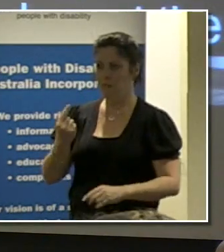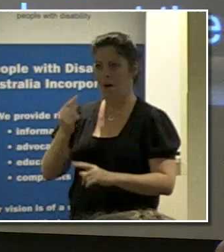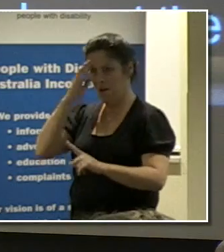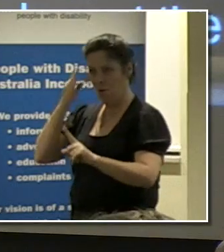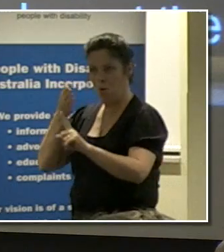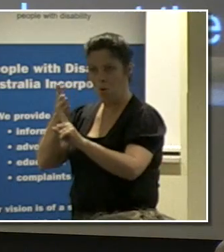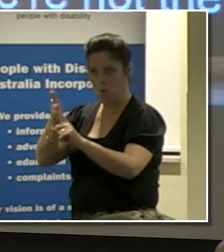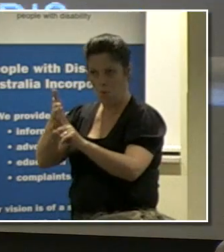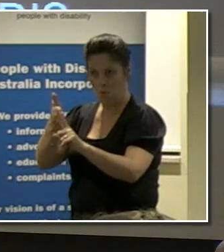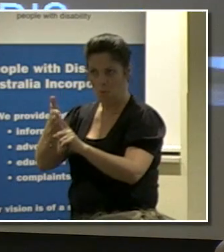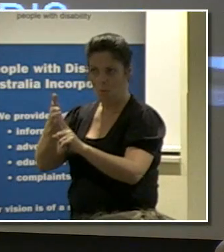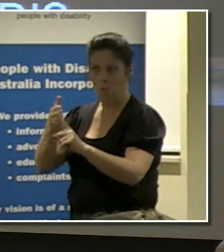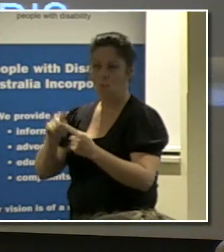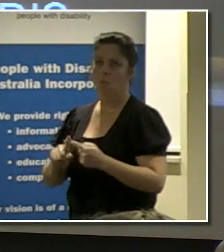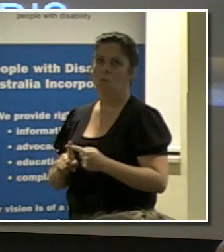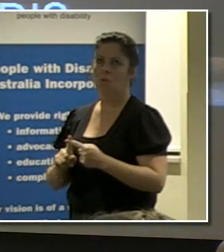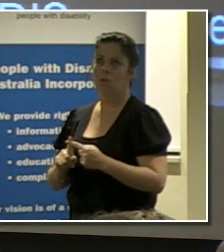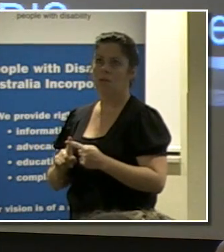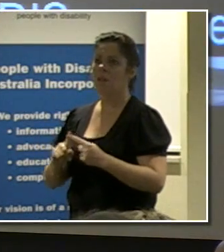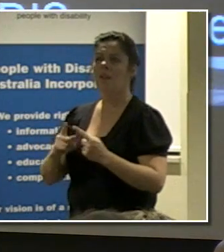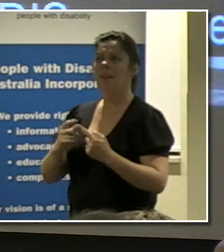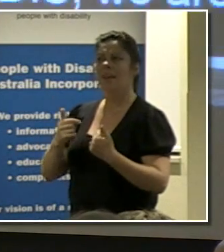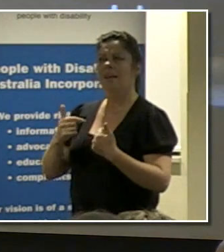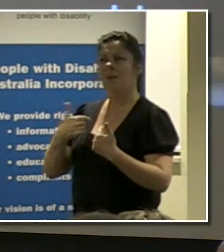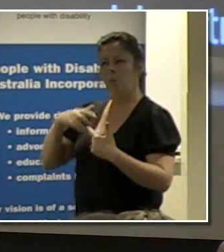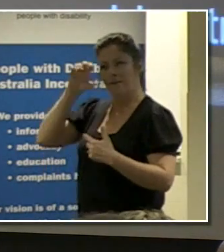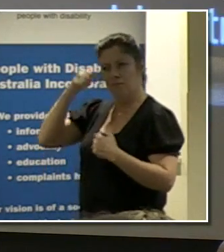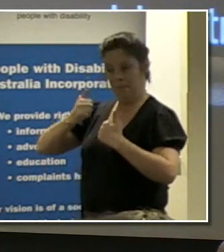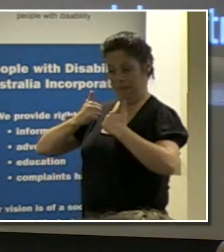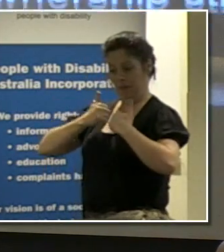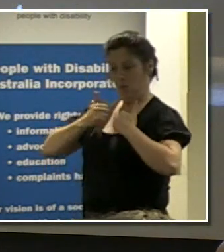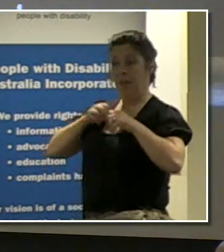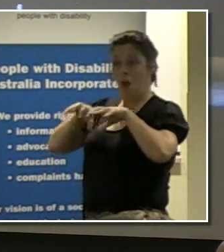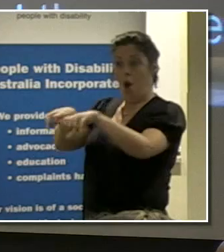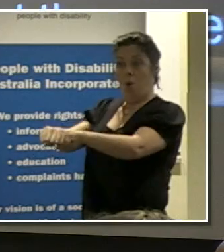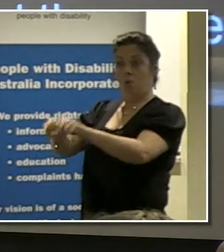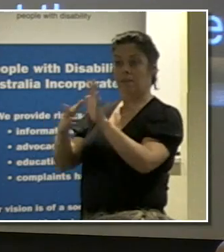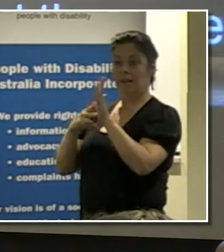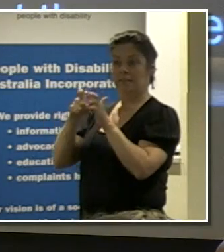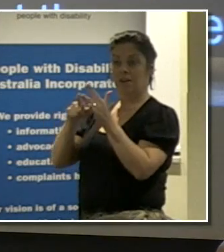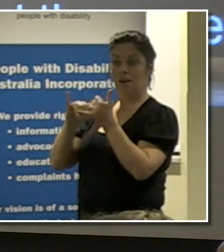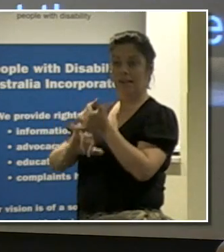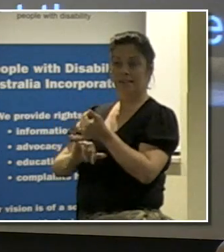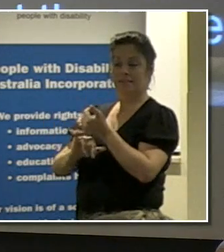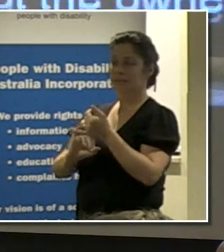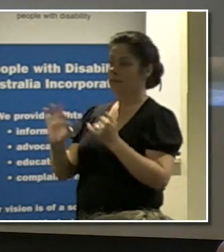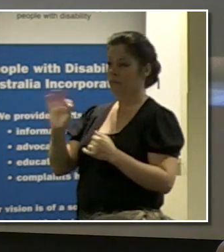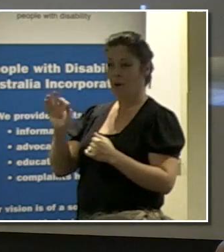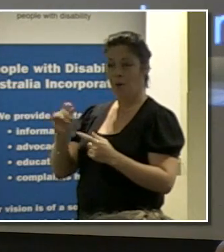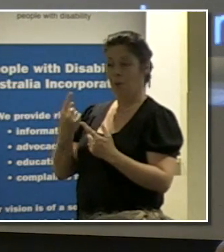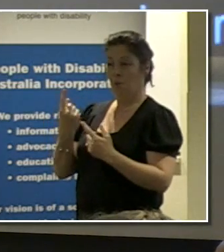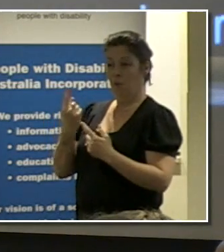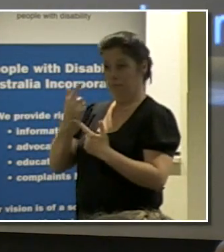we're part of the ownership structure, but we're not the owners. It came out of a campaign really by people with